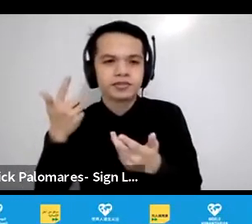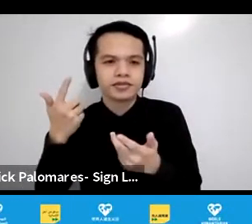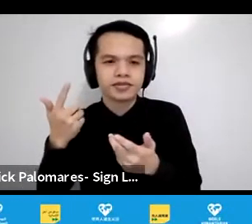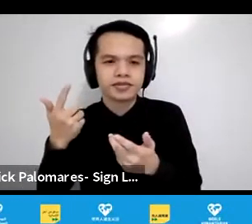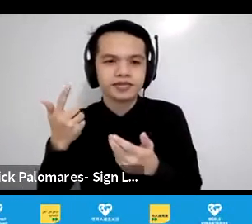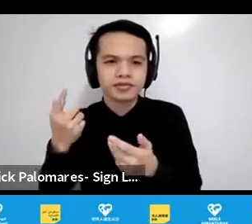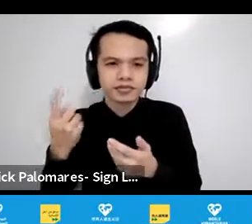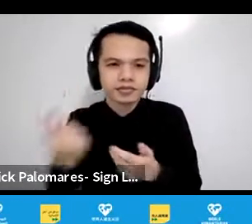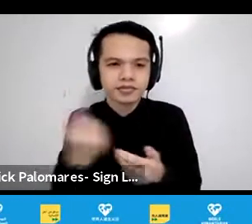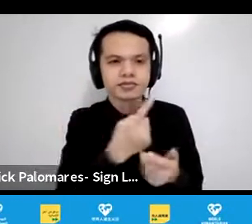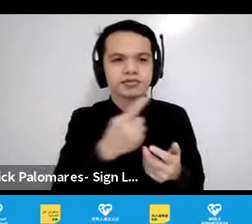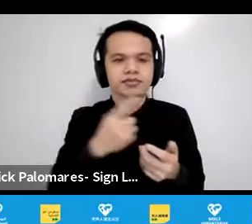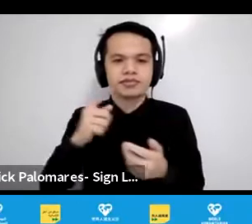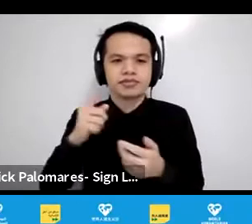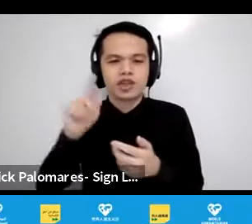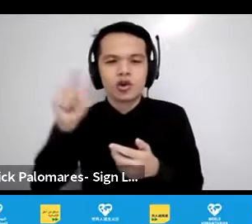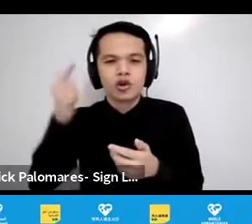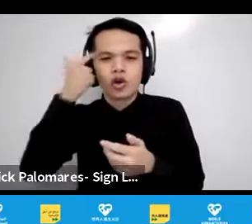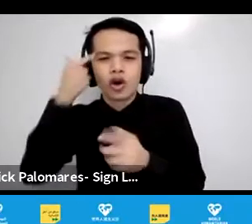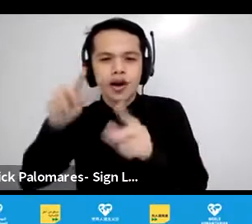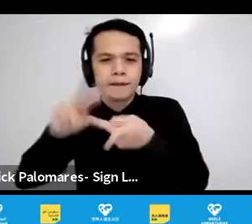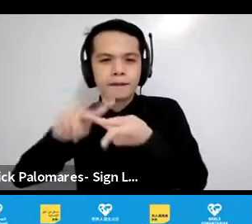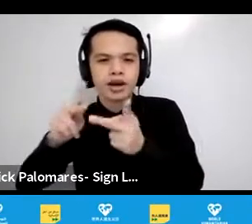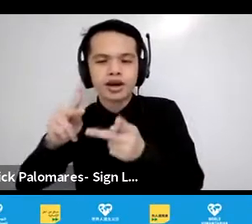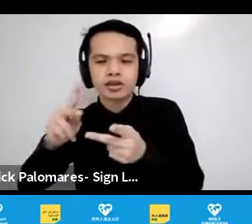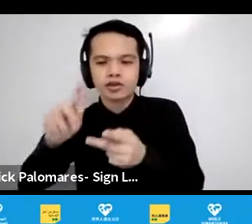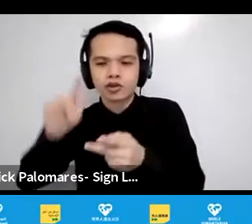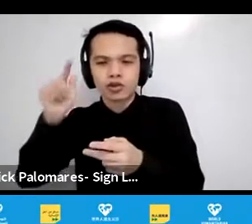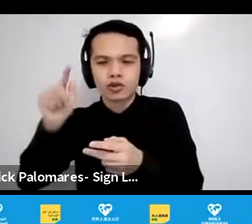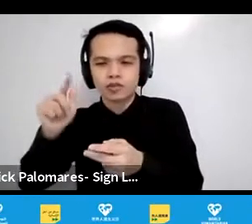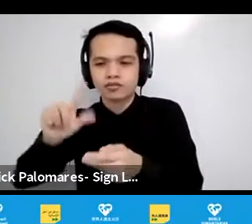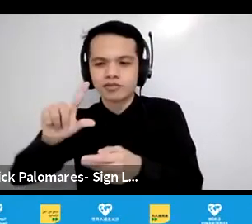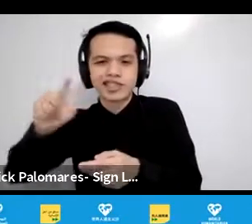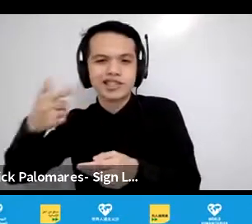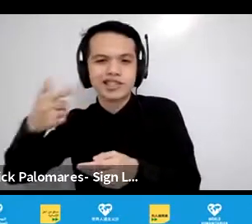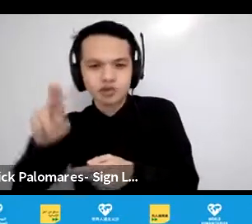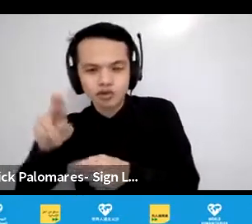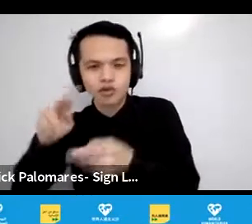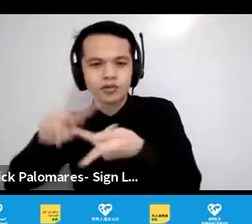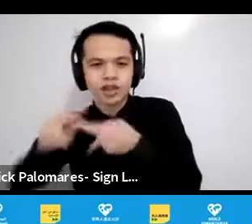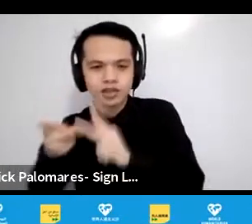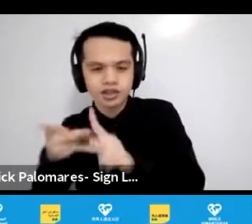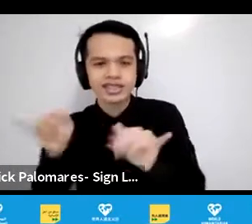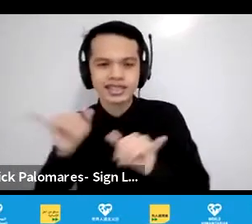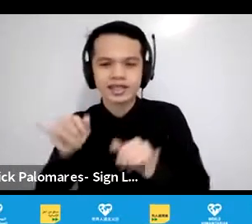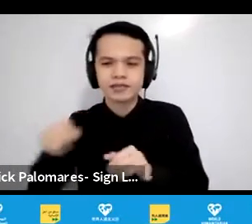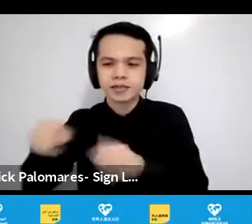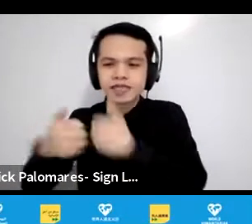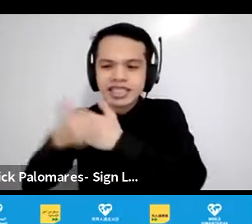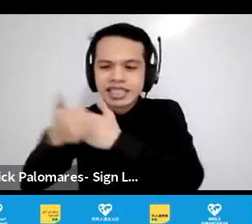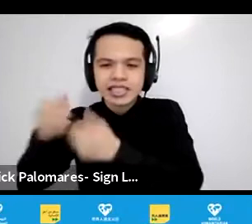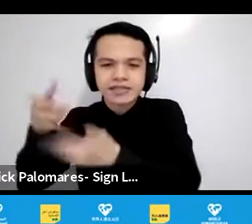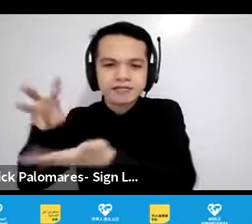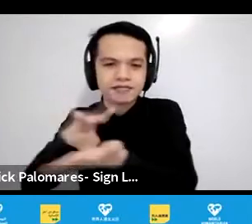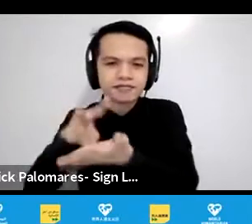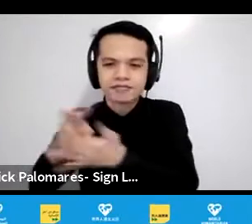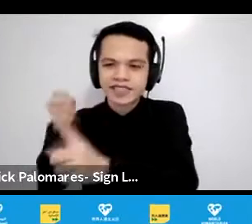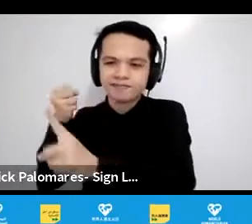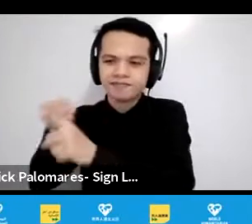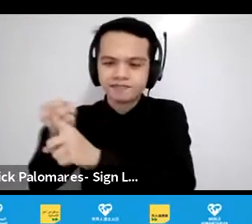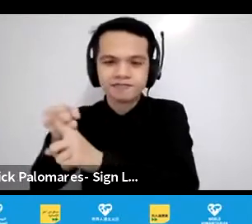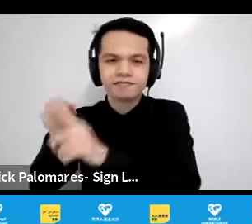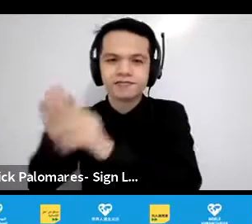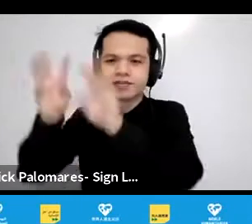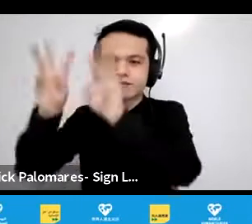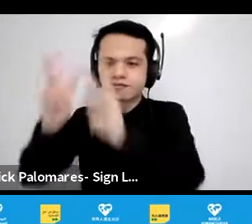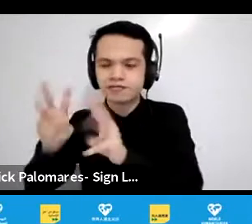counterparts, local government partners, and of course, you know, the most vulnerable communities impacted by the climate